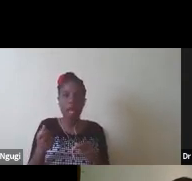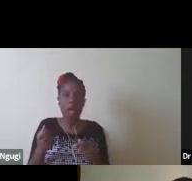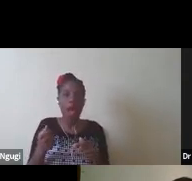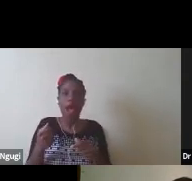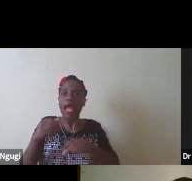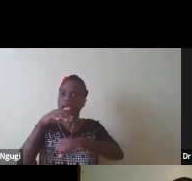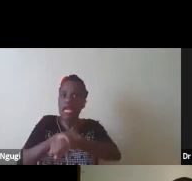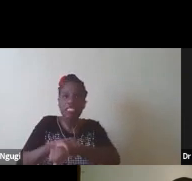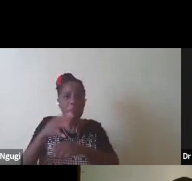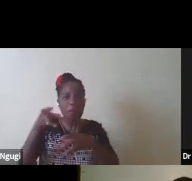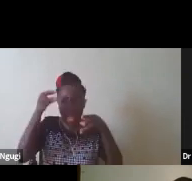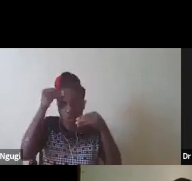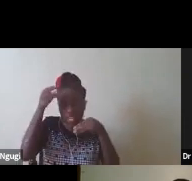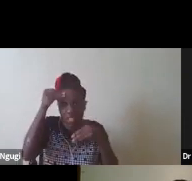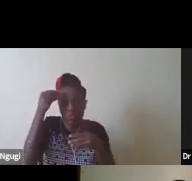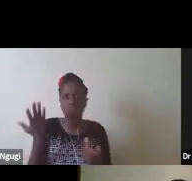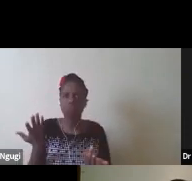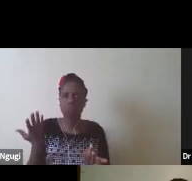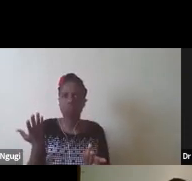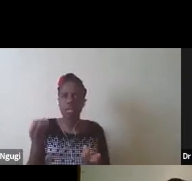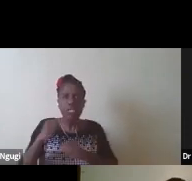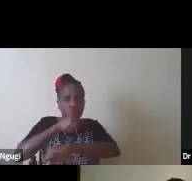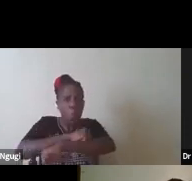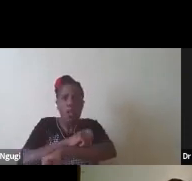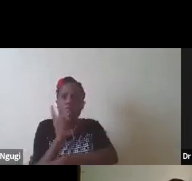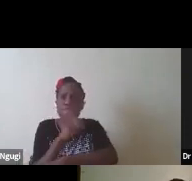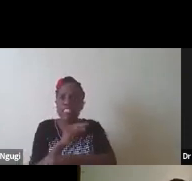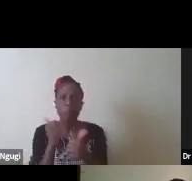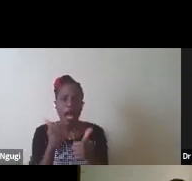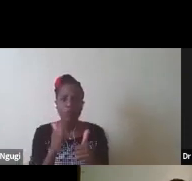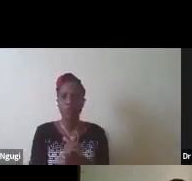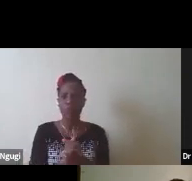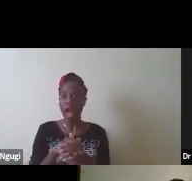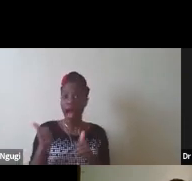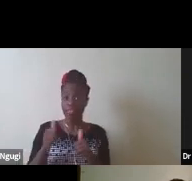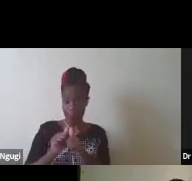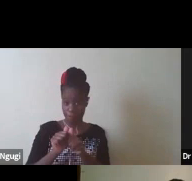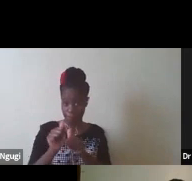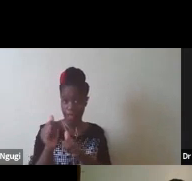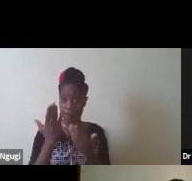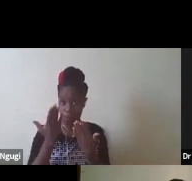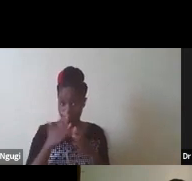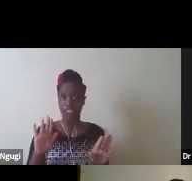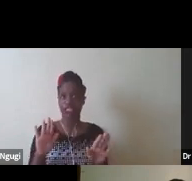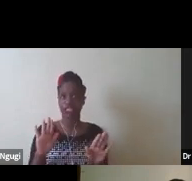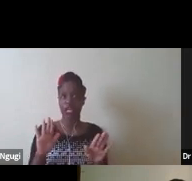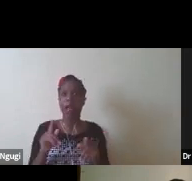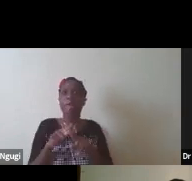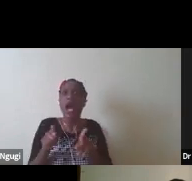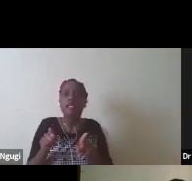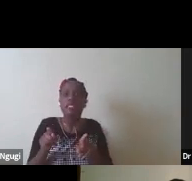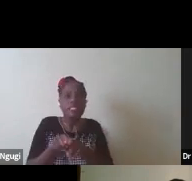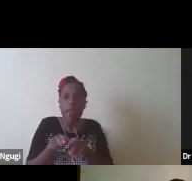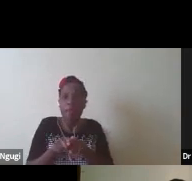who may not have completed their schooling. They may not have gone very far. Some have gone very far. Those who have gone very far with their schooling are often not the ones